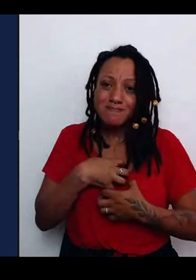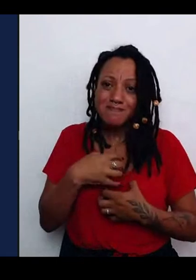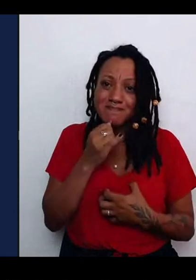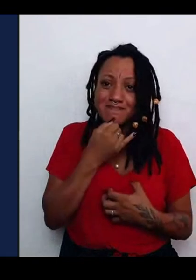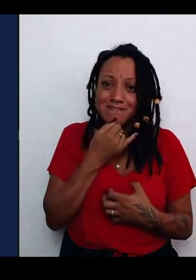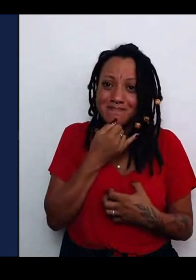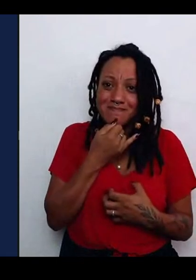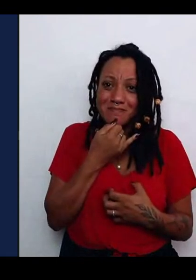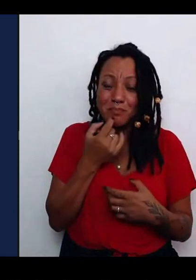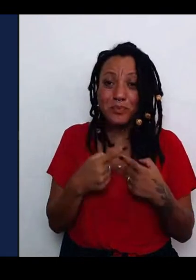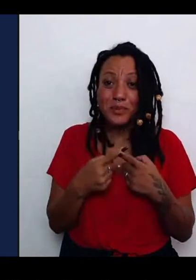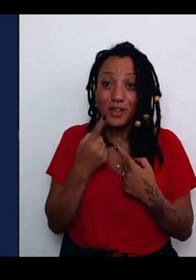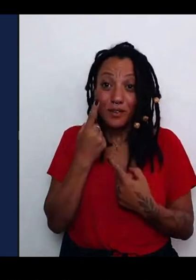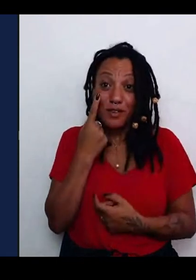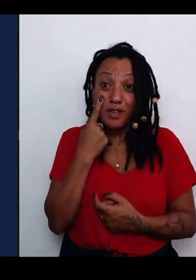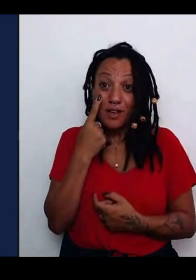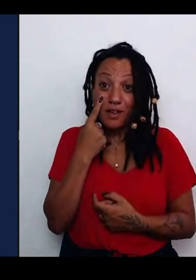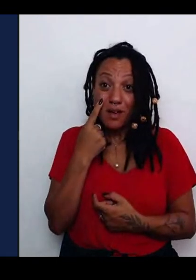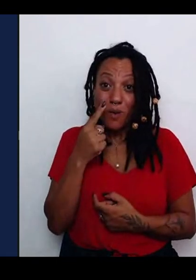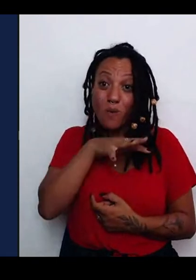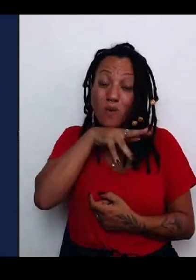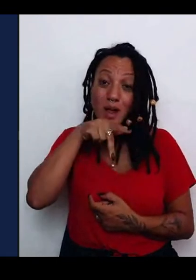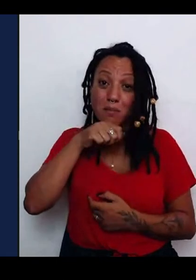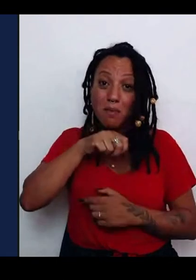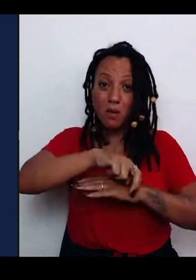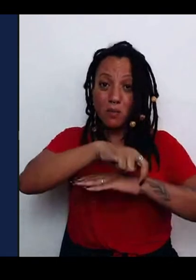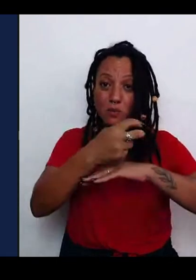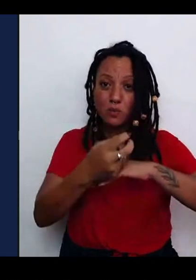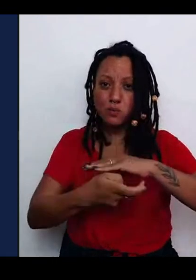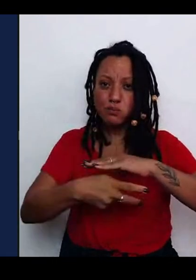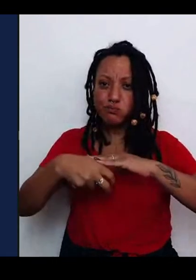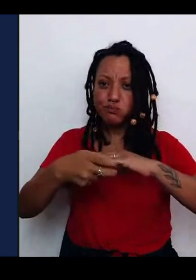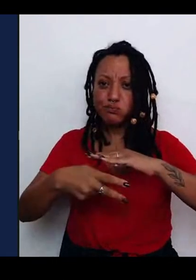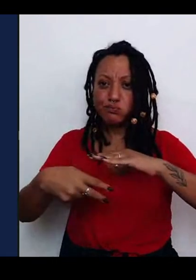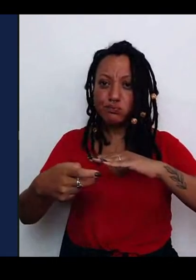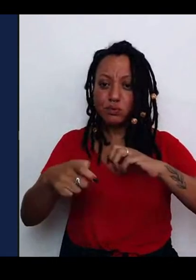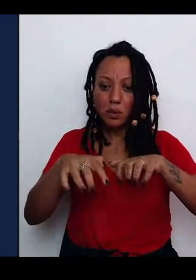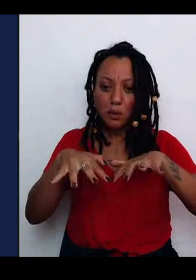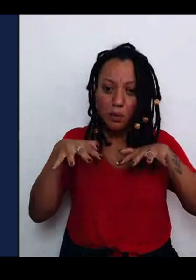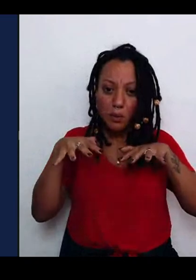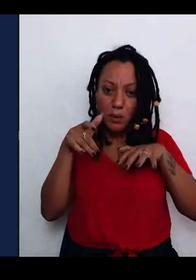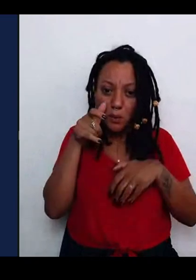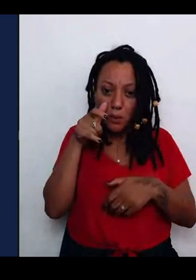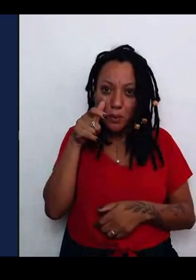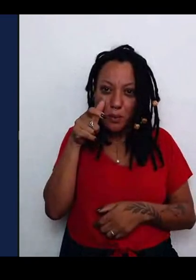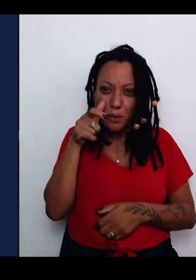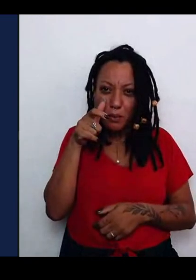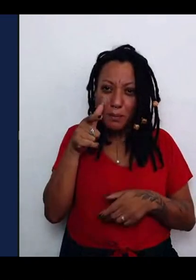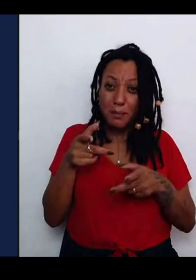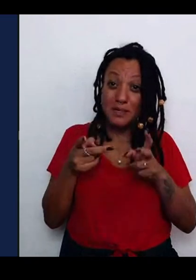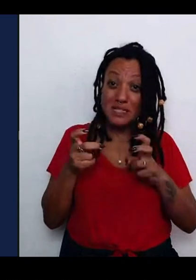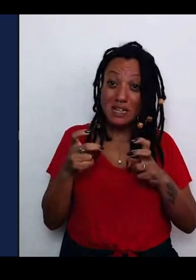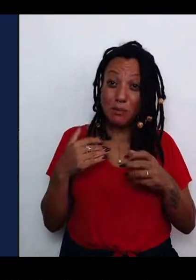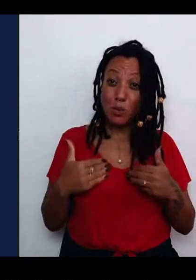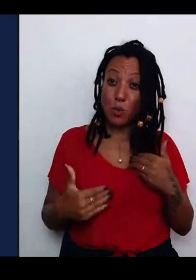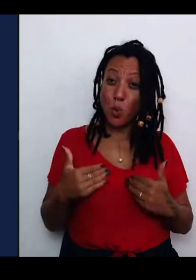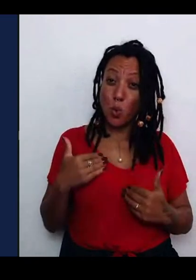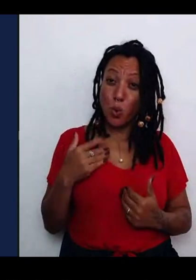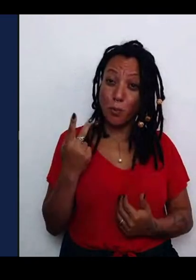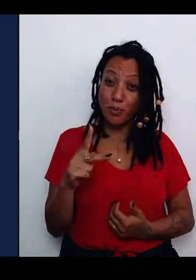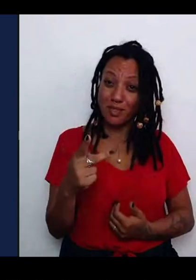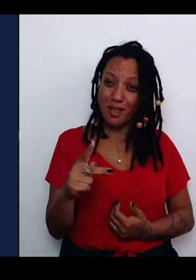in an enclosed condition and the fascinating body of this animal that is dark shiny soft